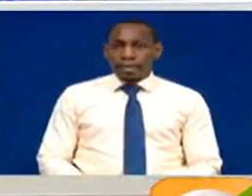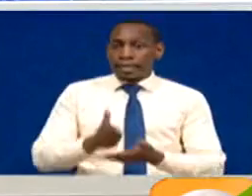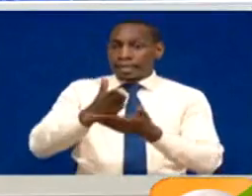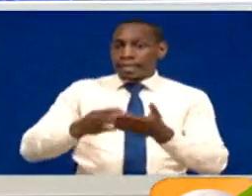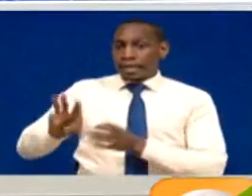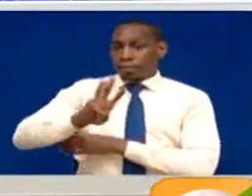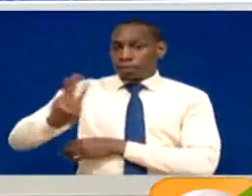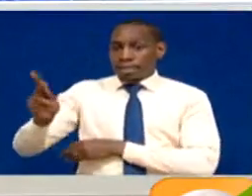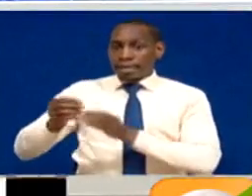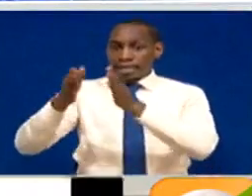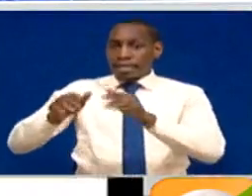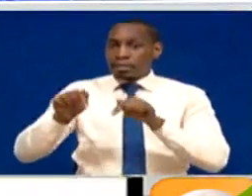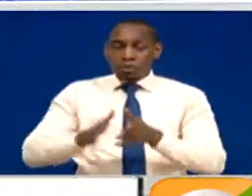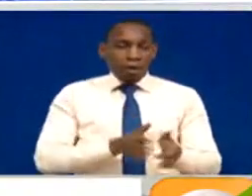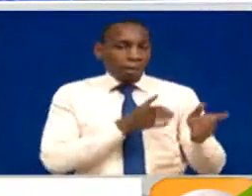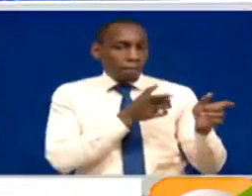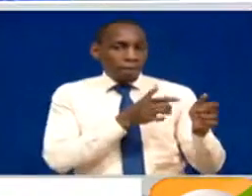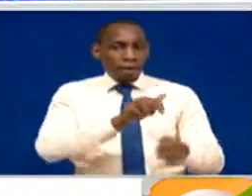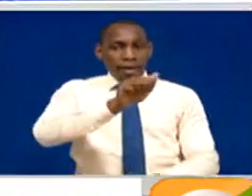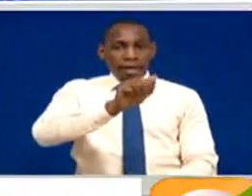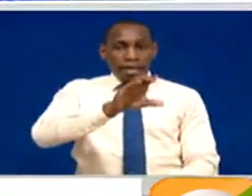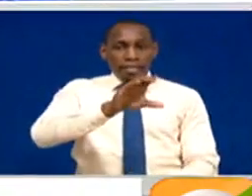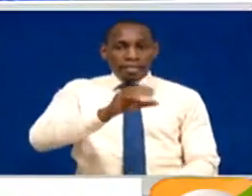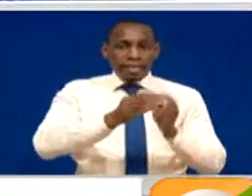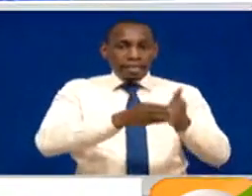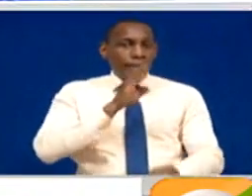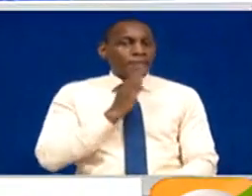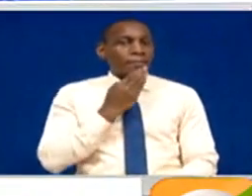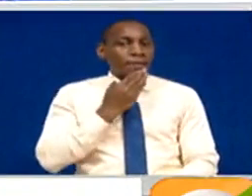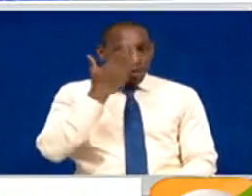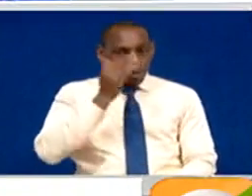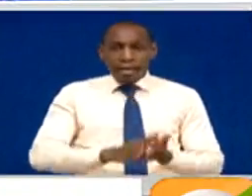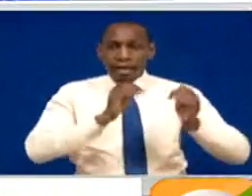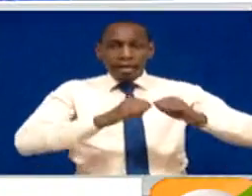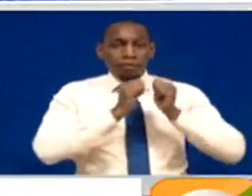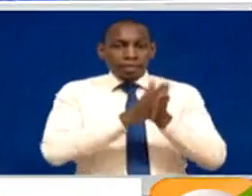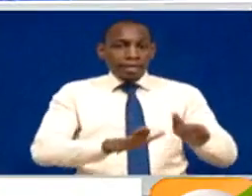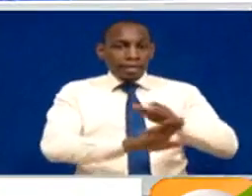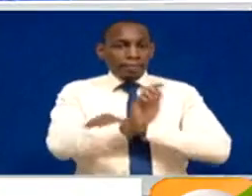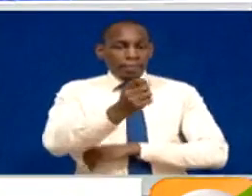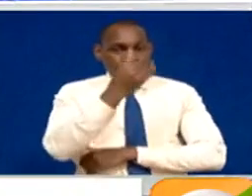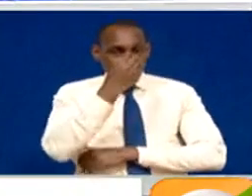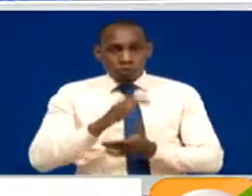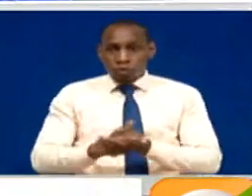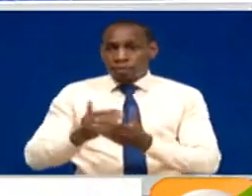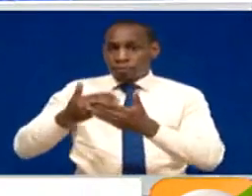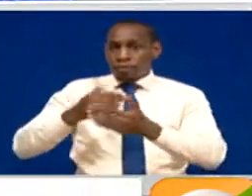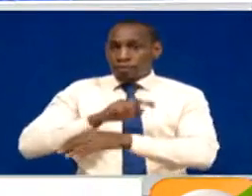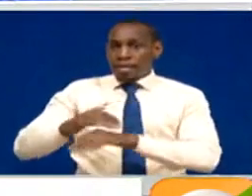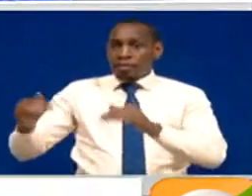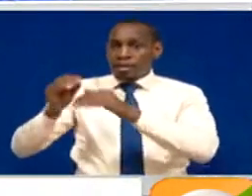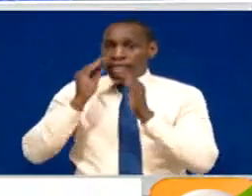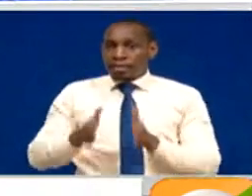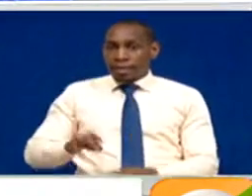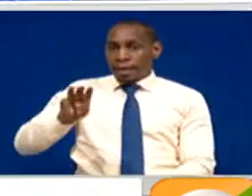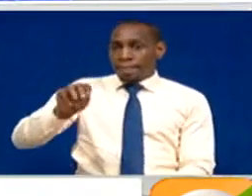A section of Western Kenya leaders today slammed ANC leader Musalia Mudavadi over his deal with the Deputy President William RUTO. Former National Assembly